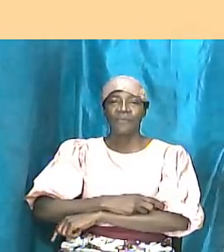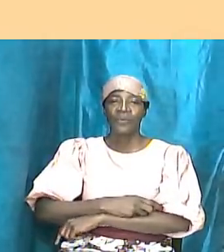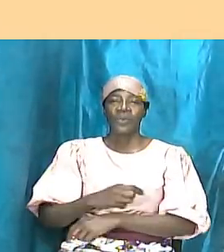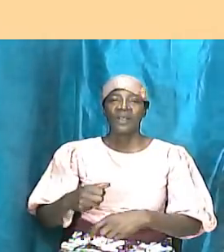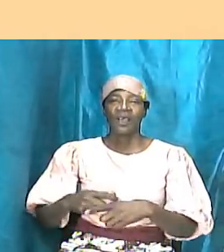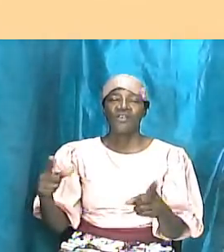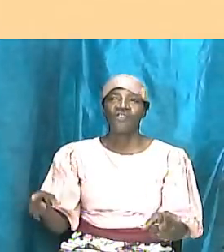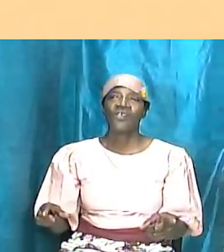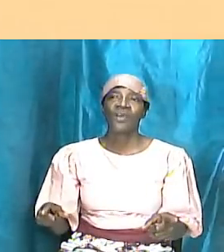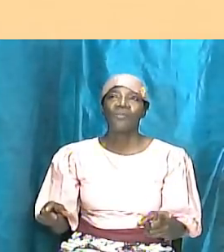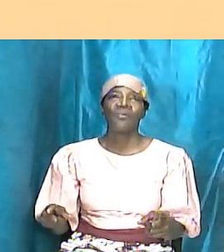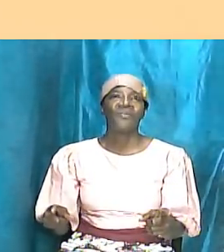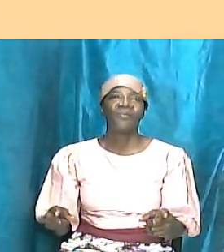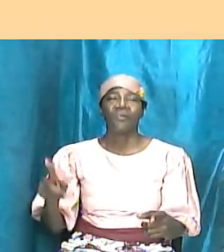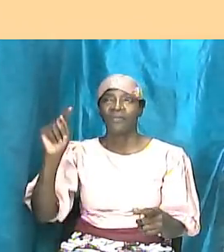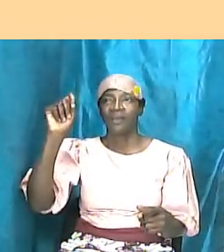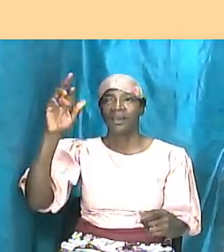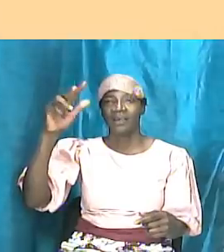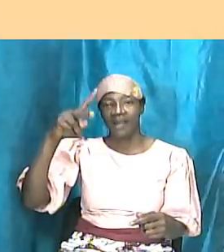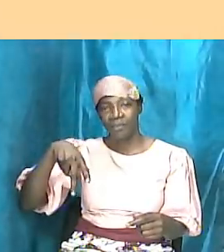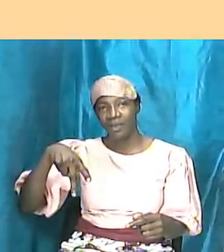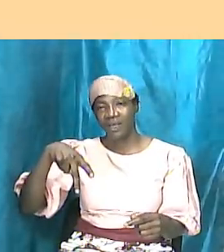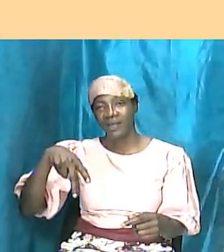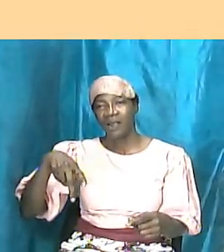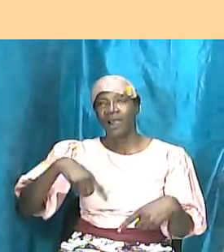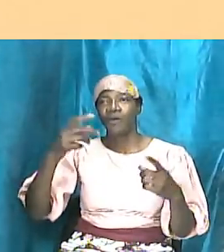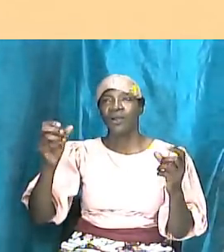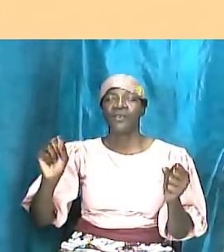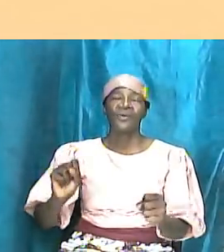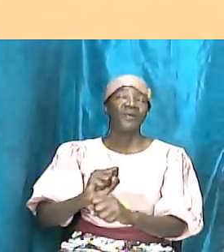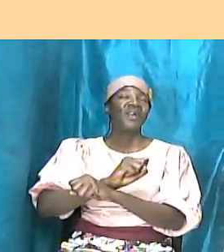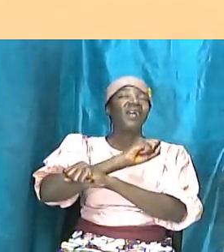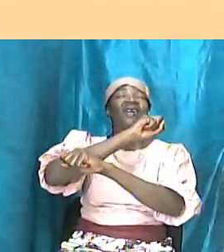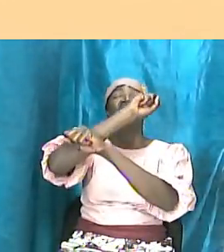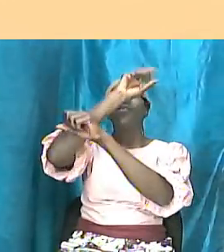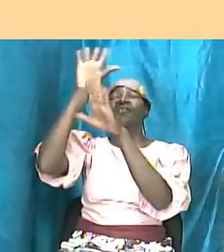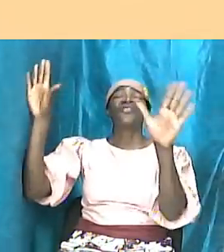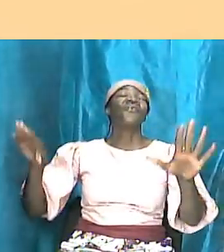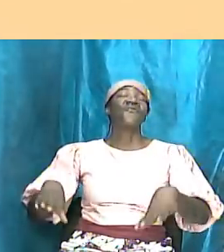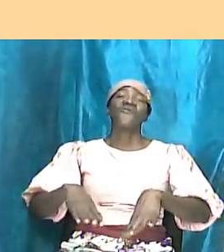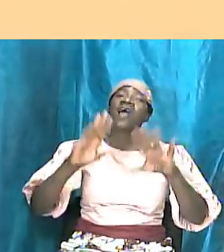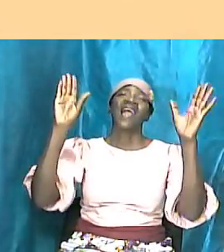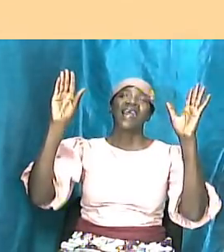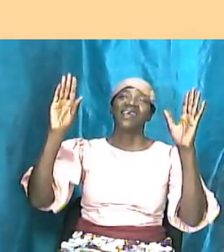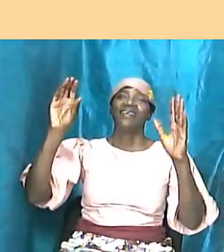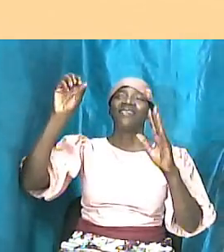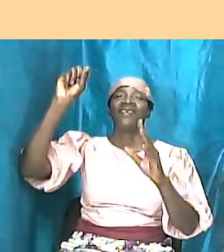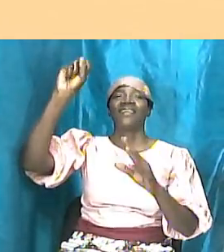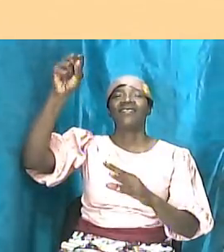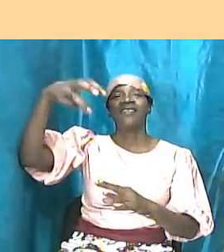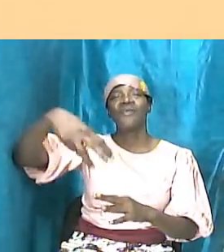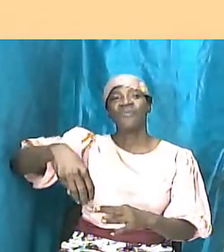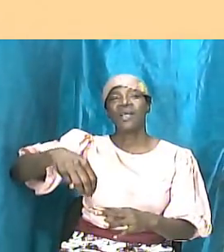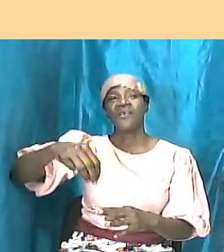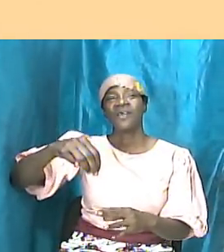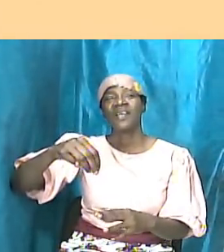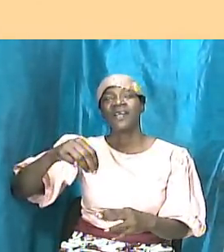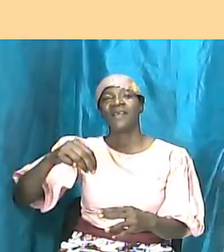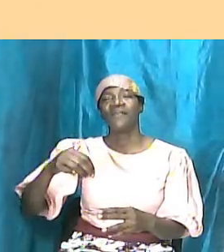organized by the ladies' fellowship, and they are going to Sunrise Retreat over there in St. Mary. There is a cost to